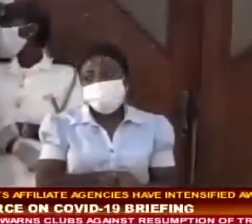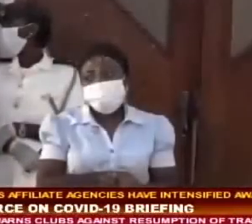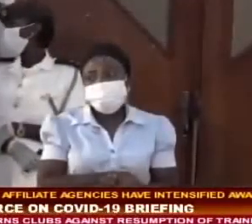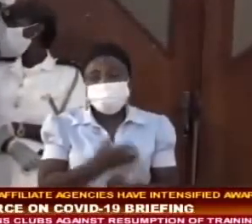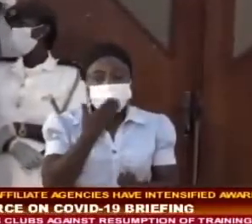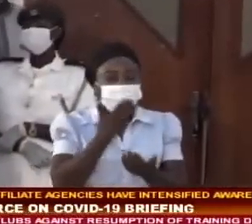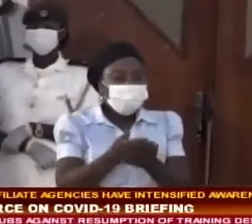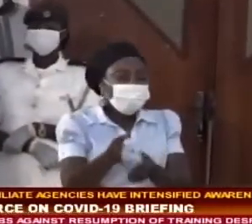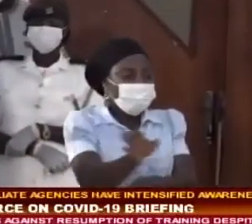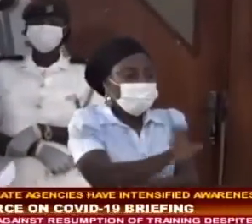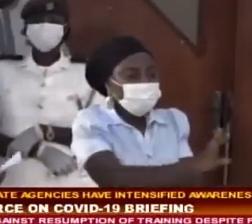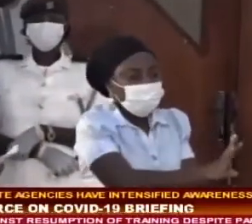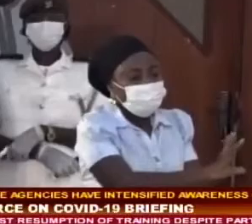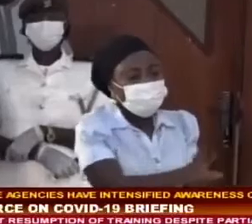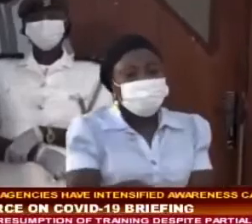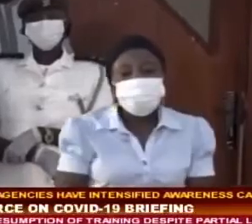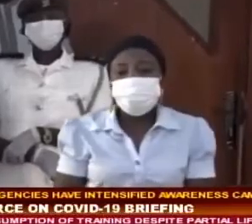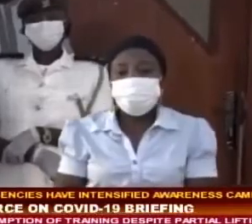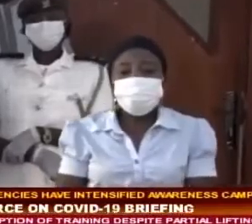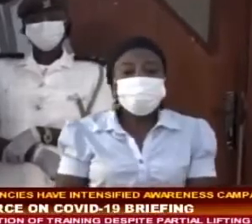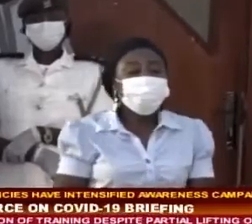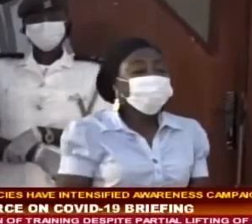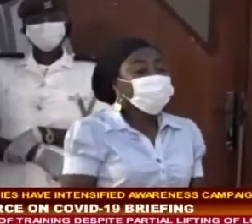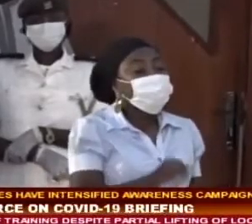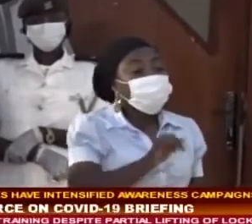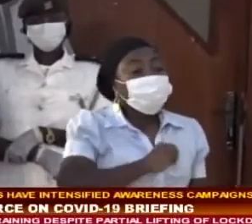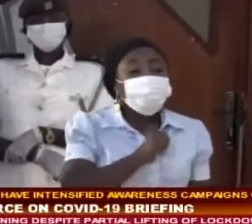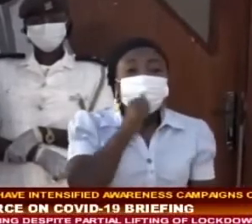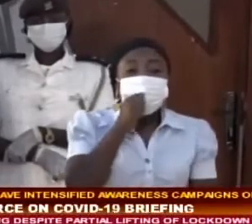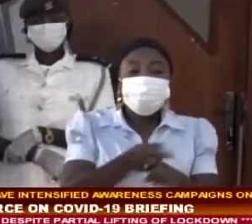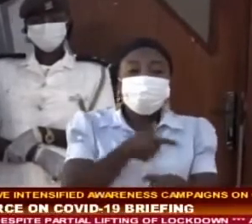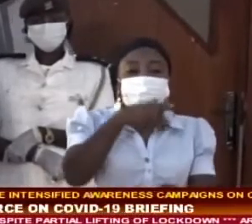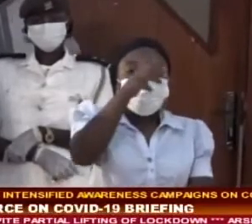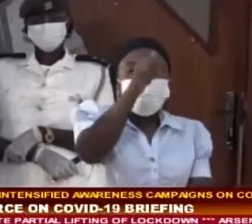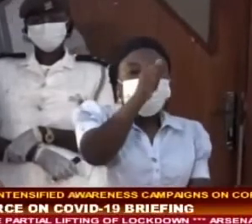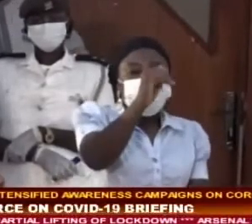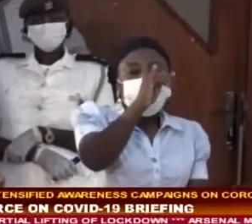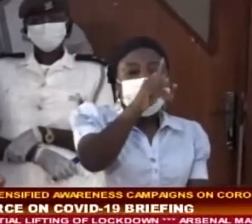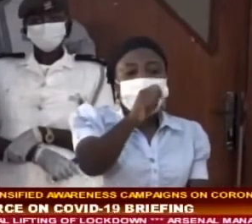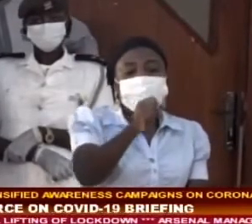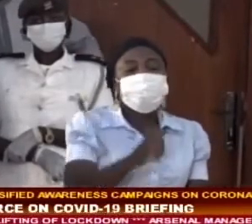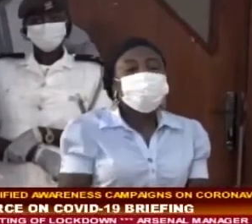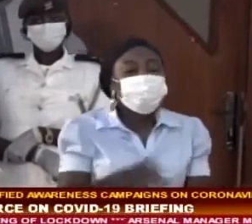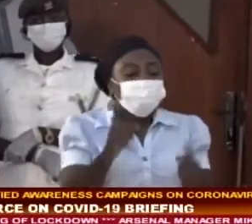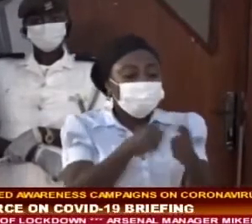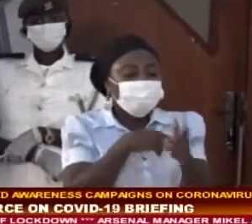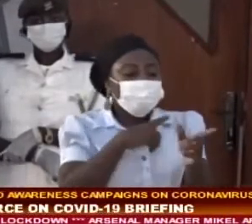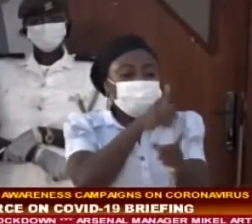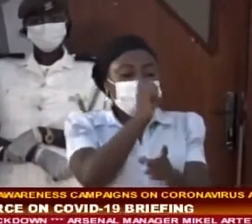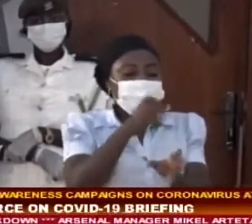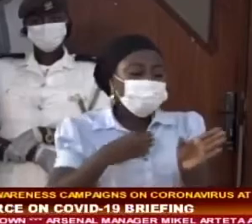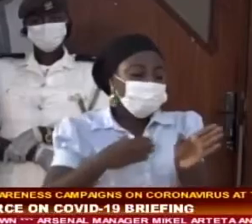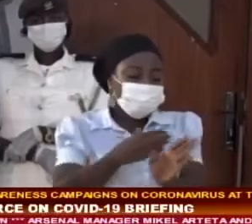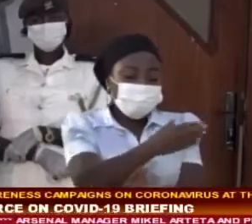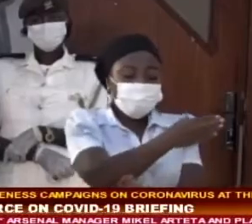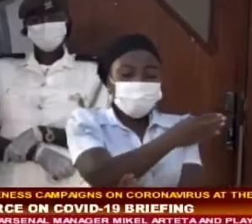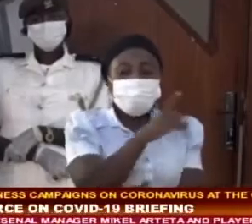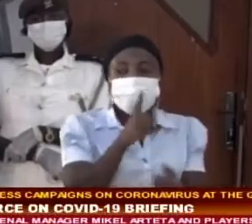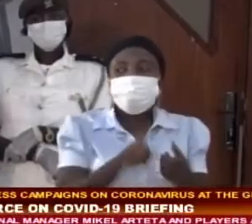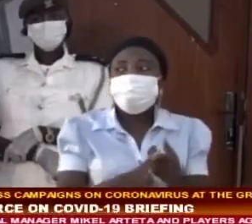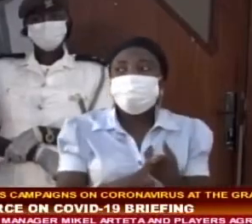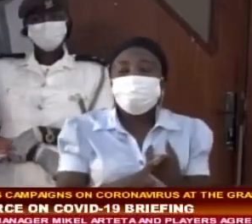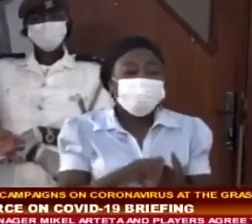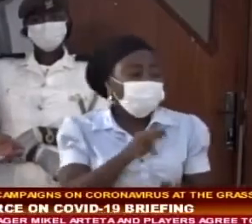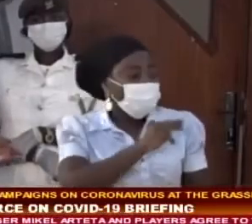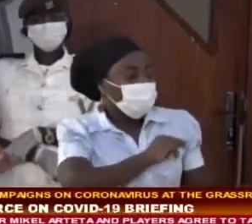Good afternoon, sirs. My name is Nancy from AIT. Please, my first question will go to